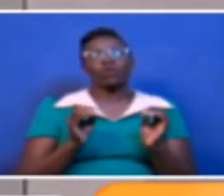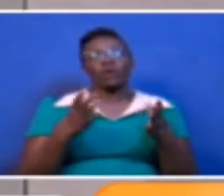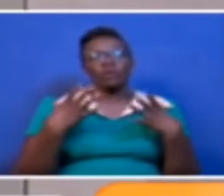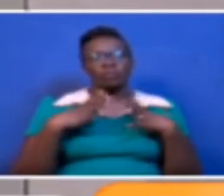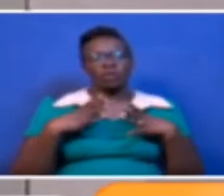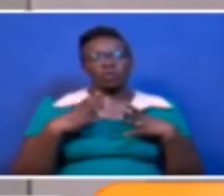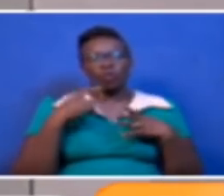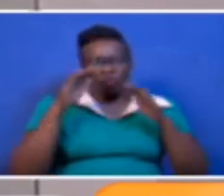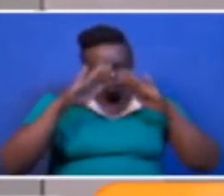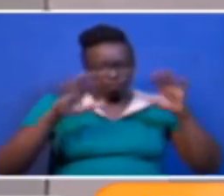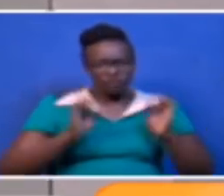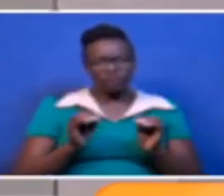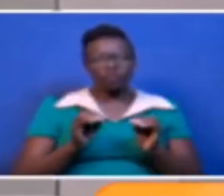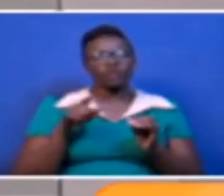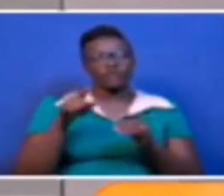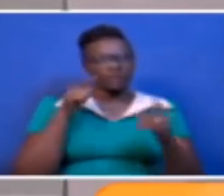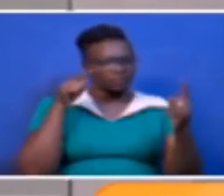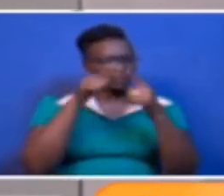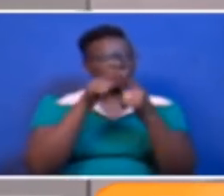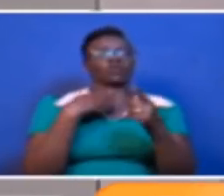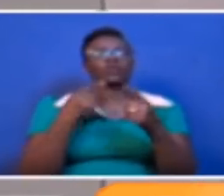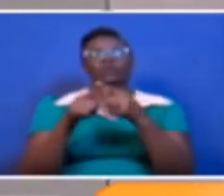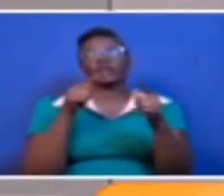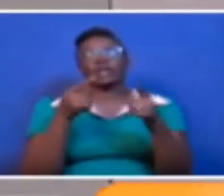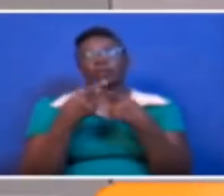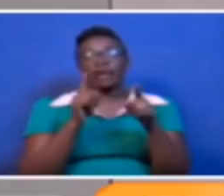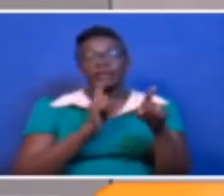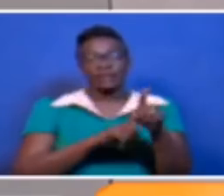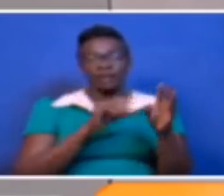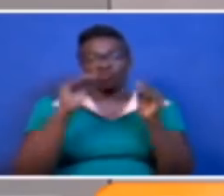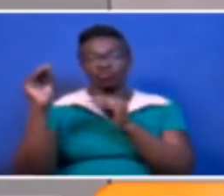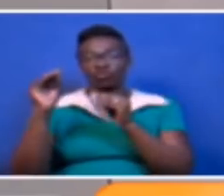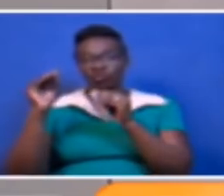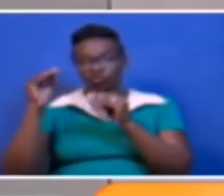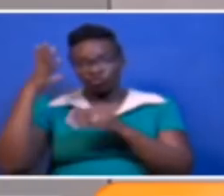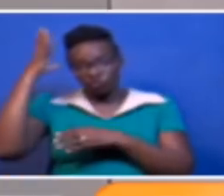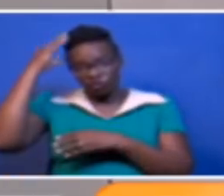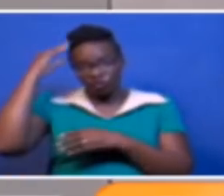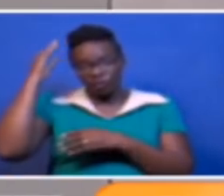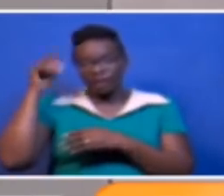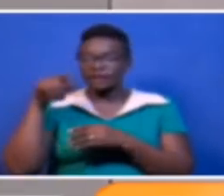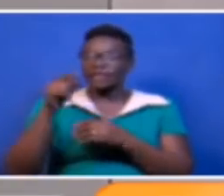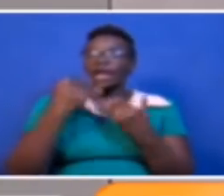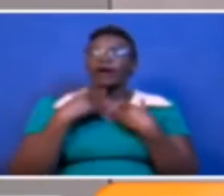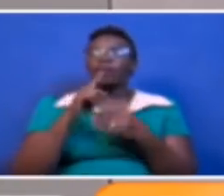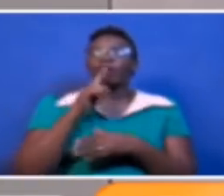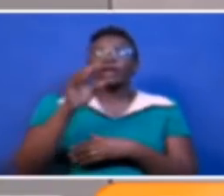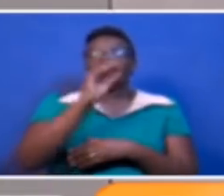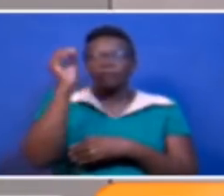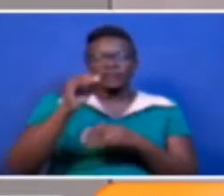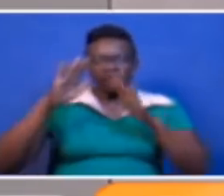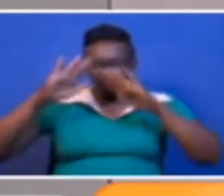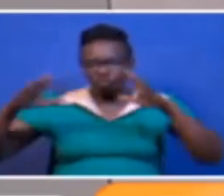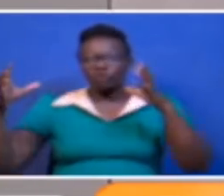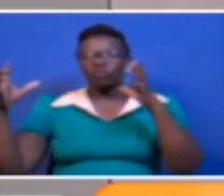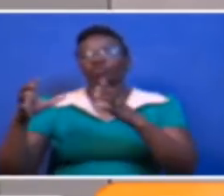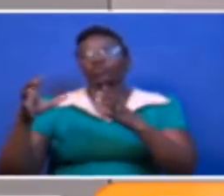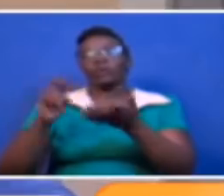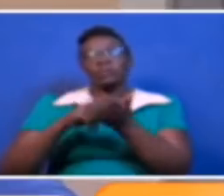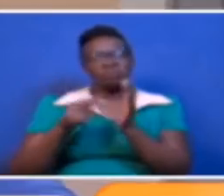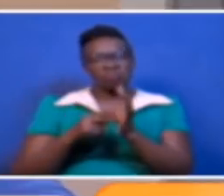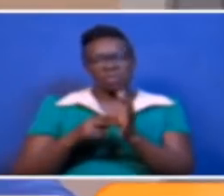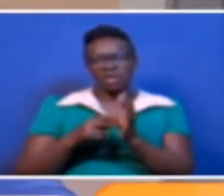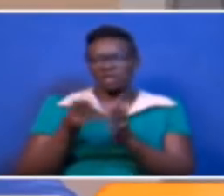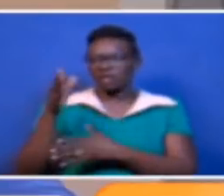in Mandera or yes, in Wajir. Mm-hmm. But when they go to Somalia, it's 100% population Muslims. Mm-hmm. They cannot lie that they're